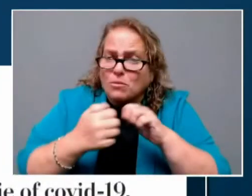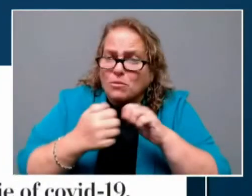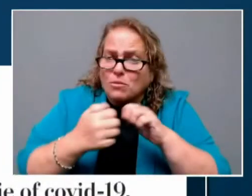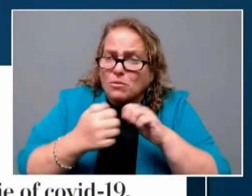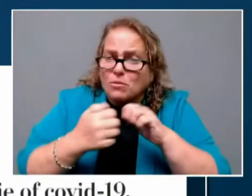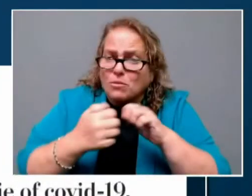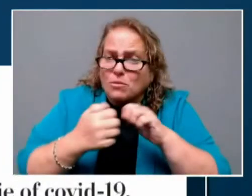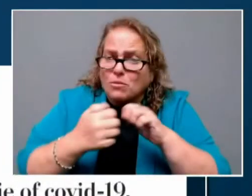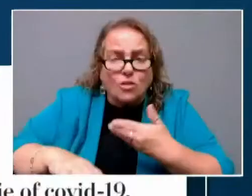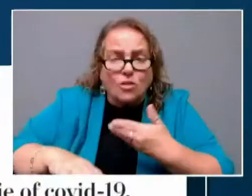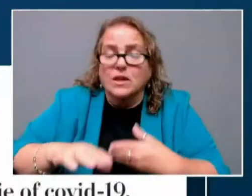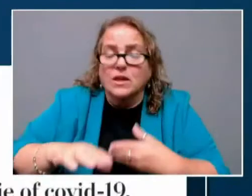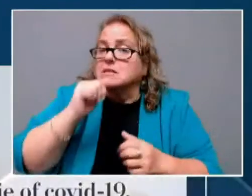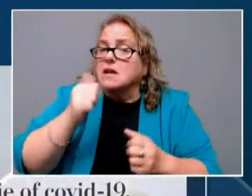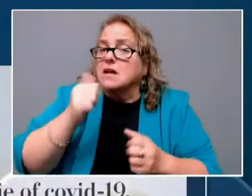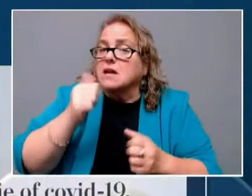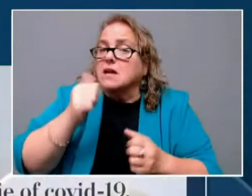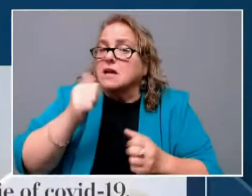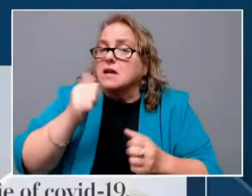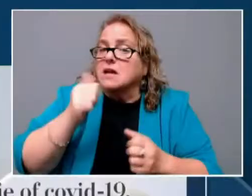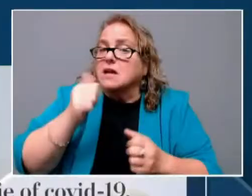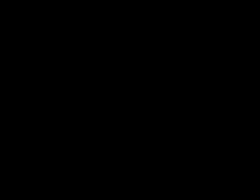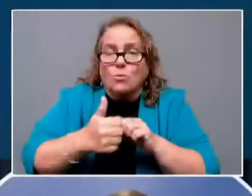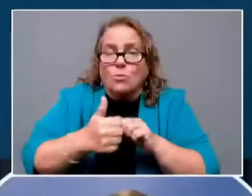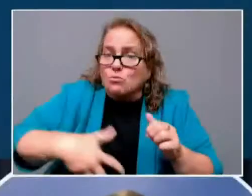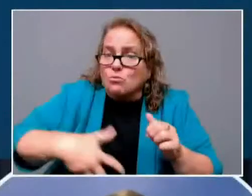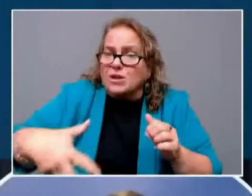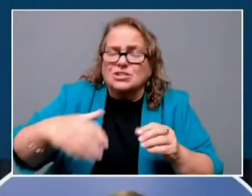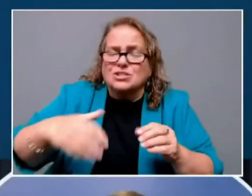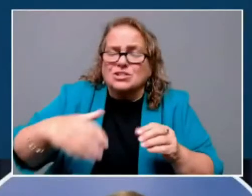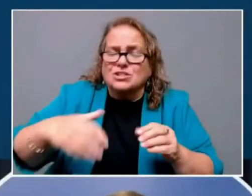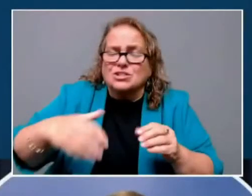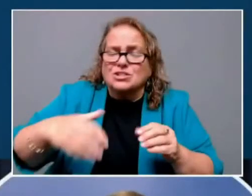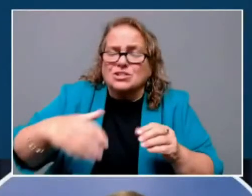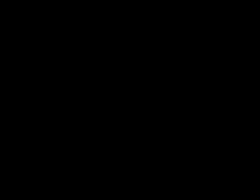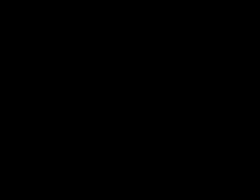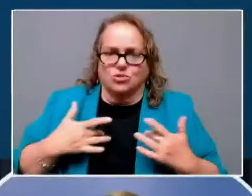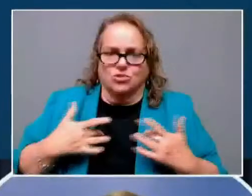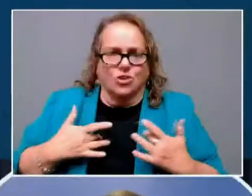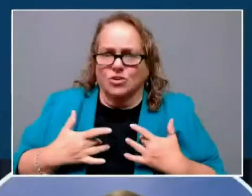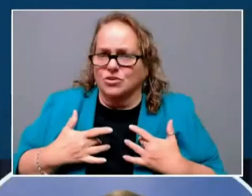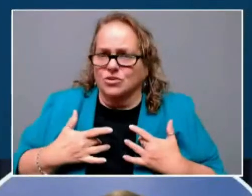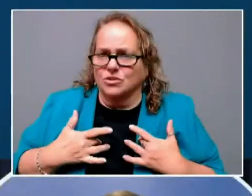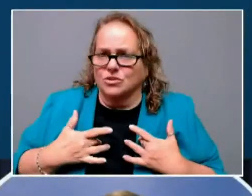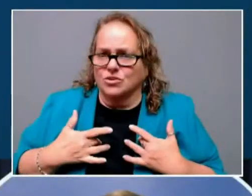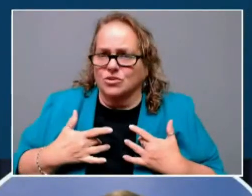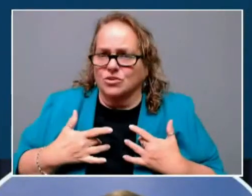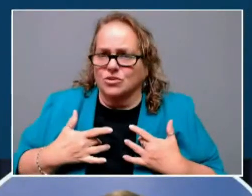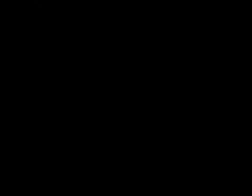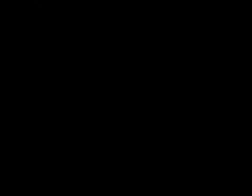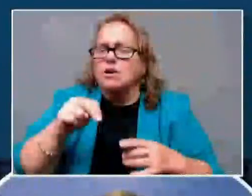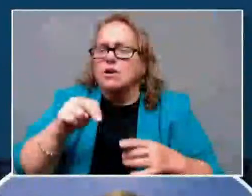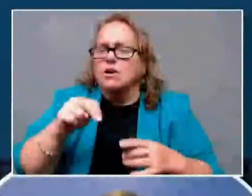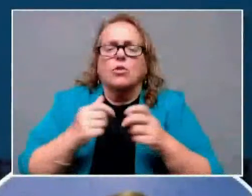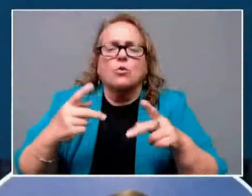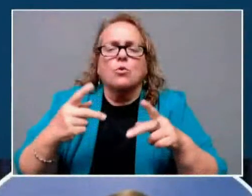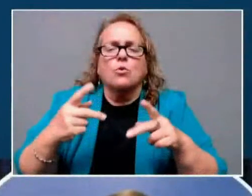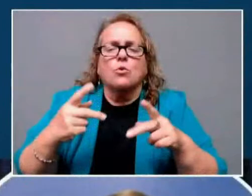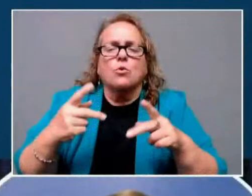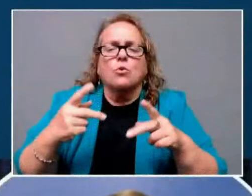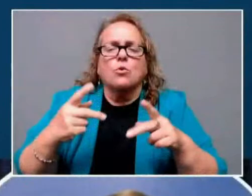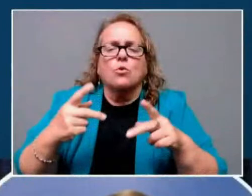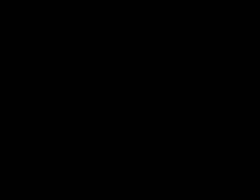anywhere near the concerns related to them, even with the worst side effects, as